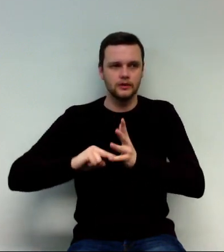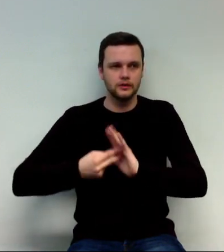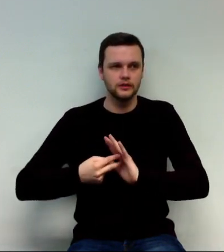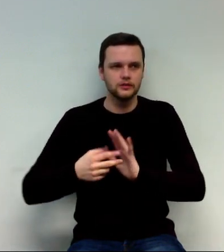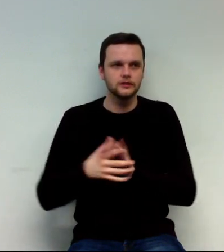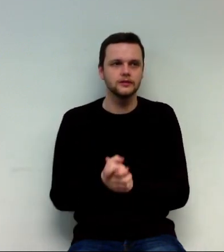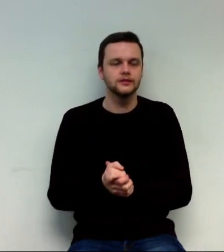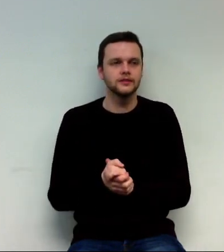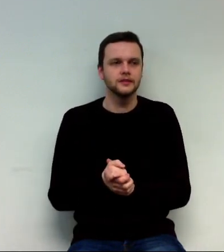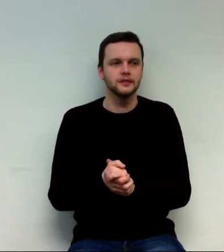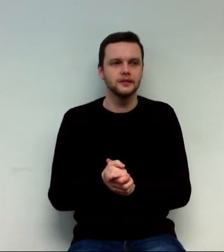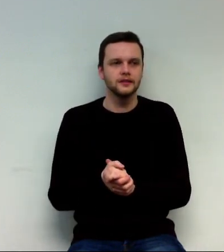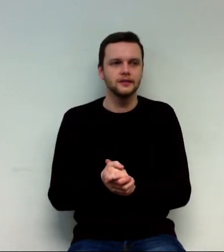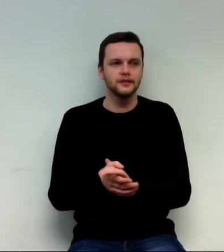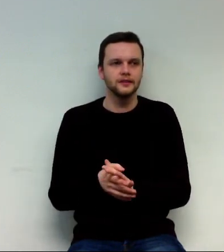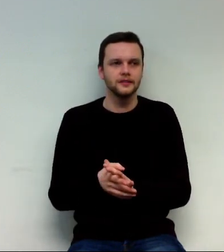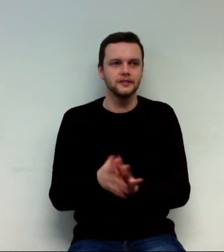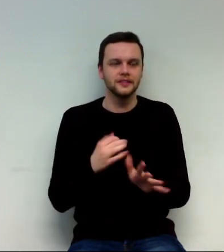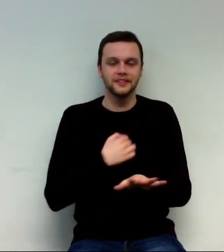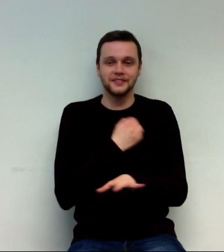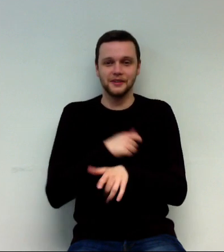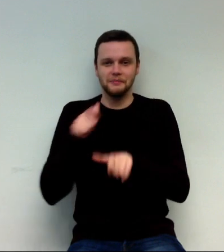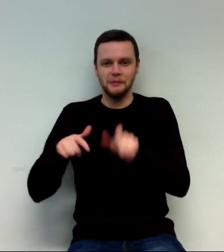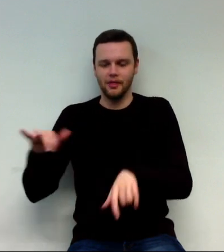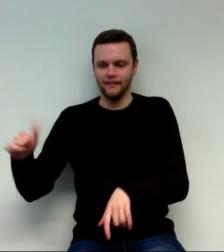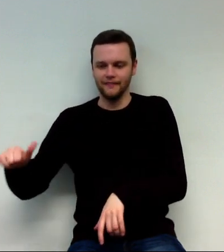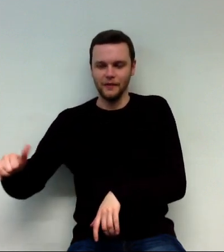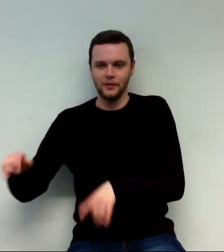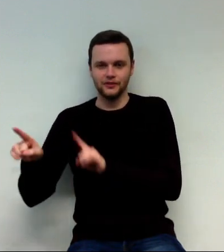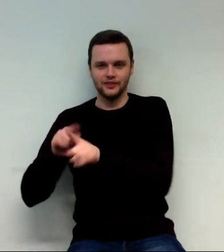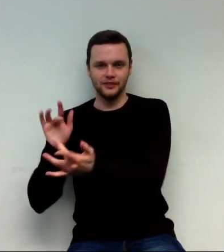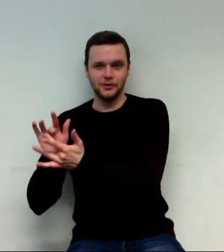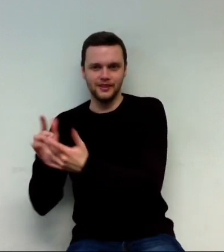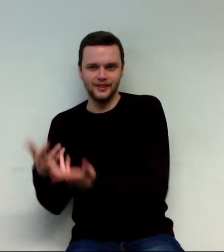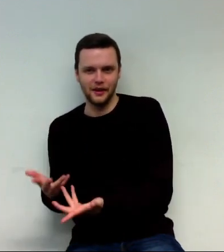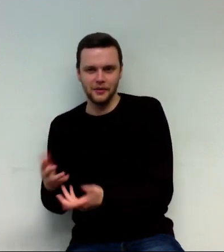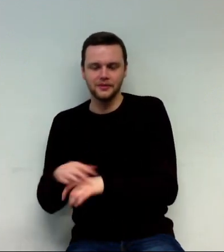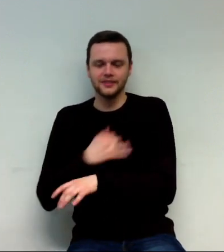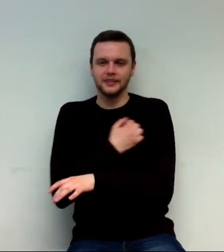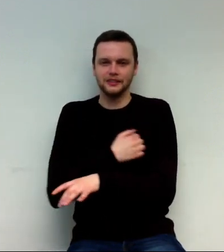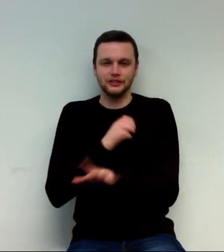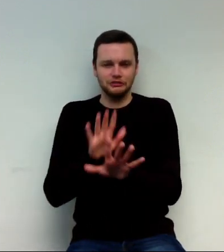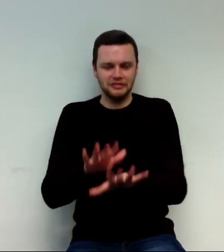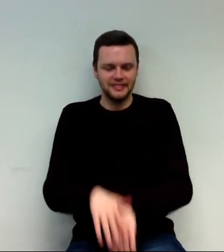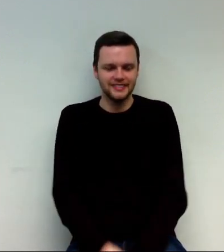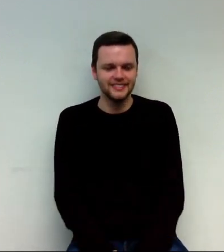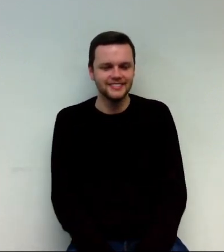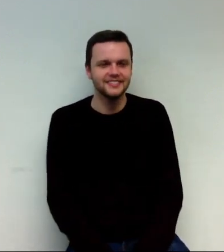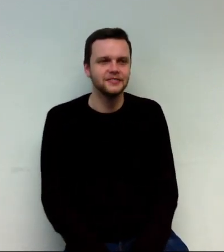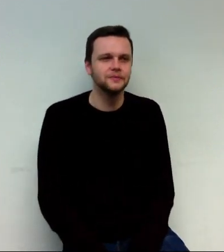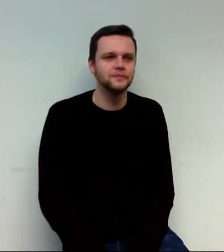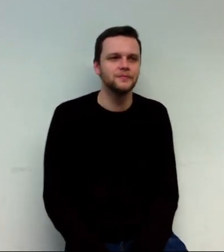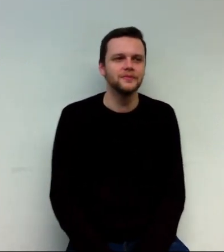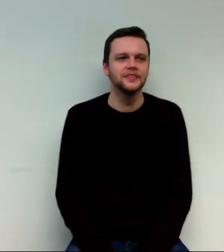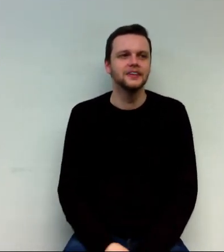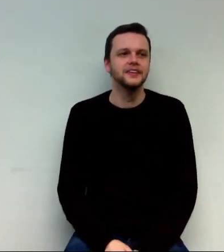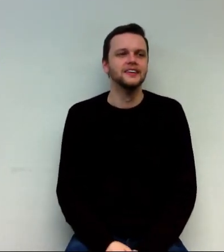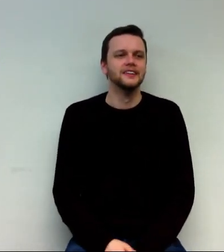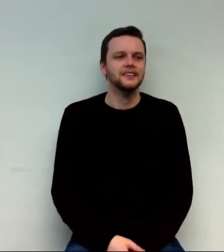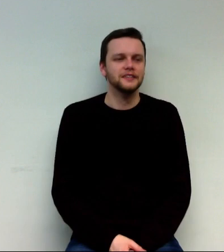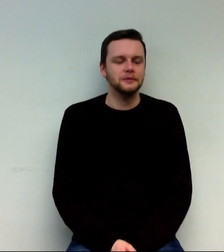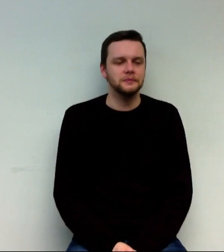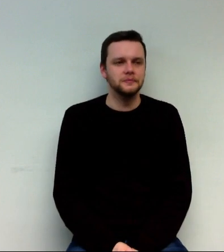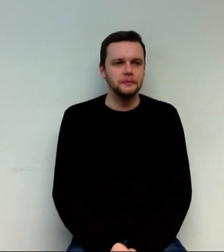always very happy. Don't know if anyone heard that, but people are literally trying to get in touch with us. That is the phone in the meeting room where we're broadcasting live